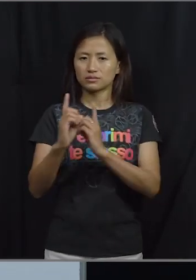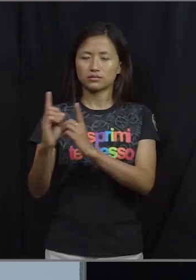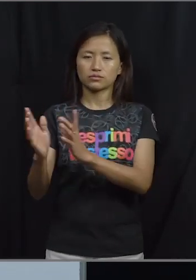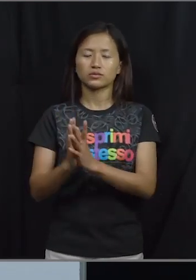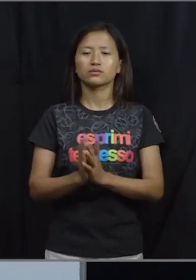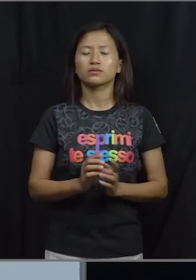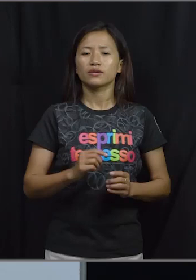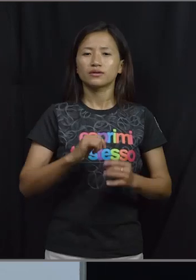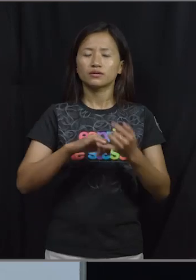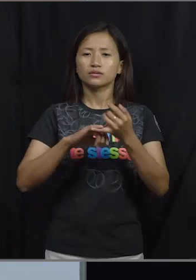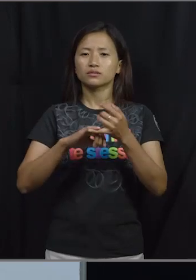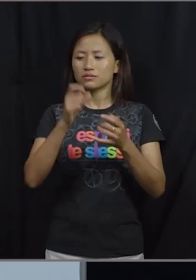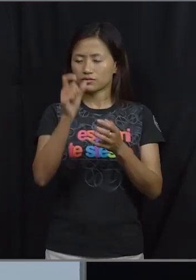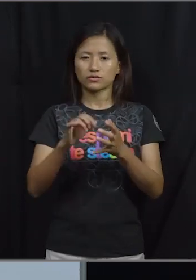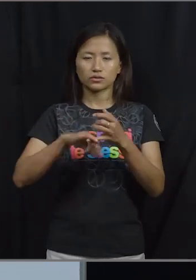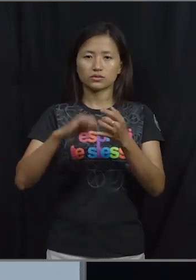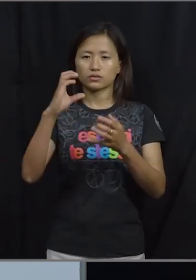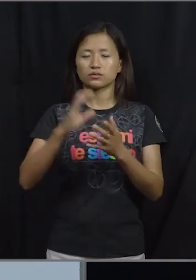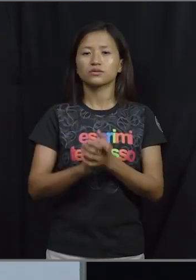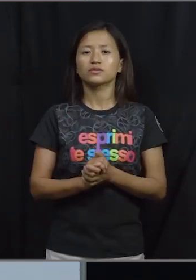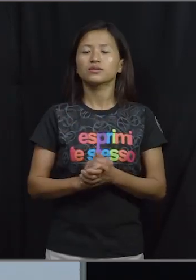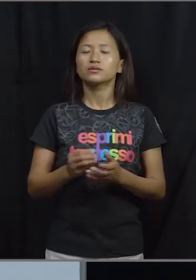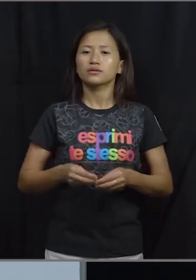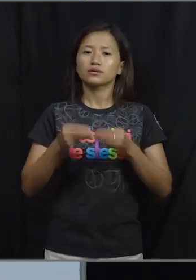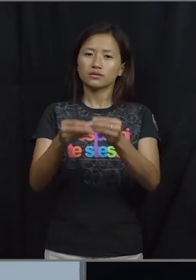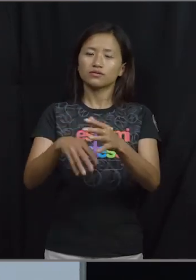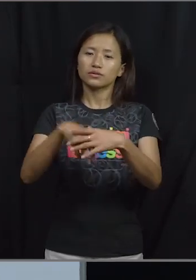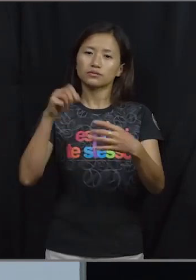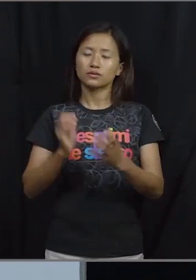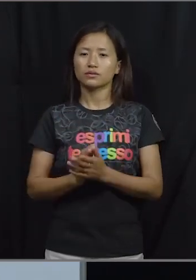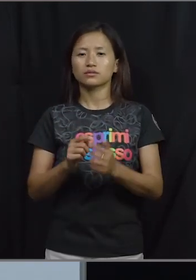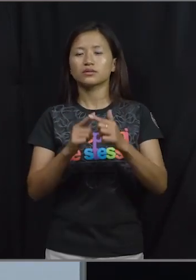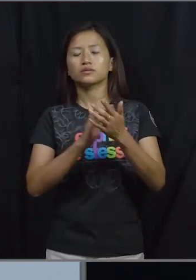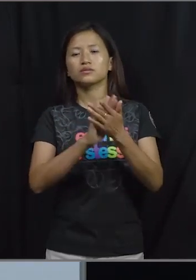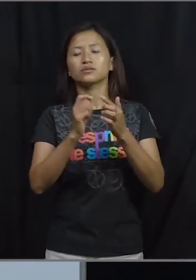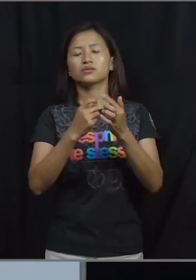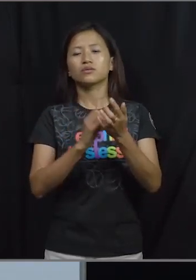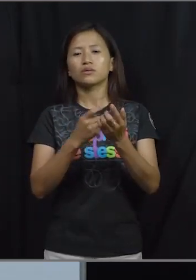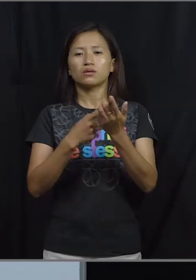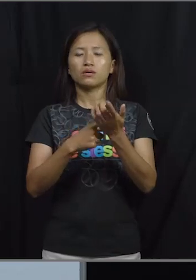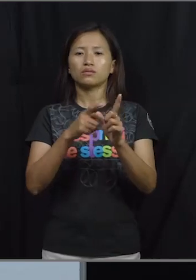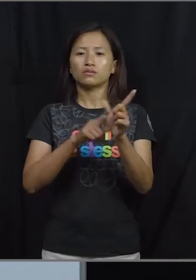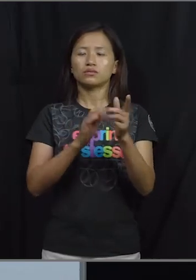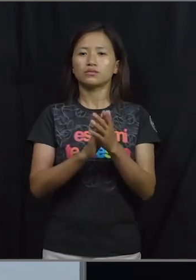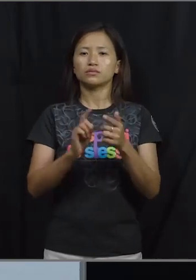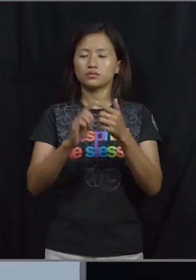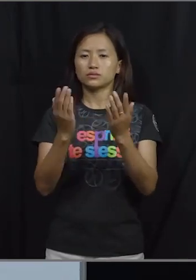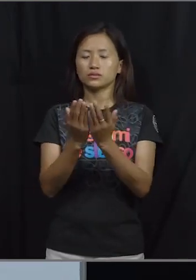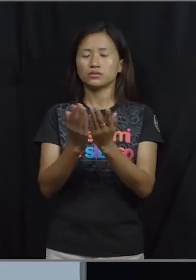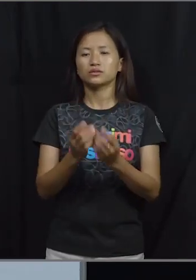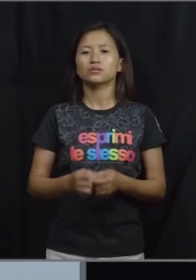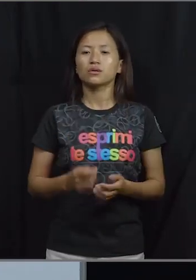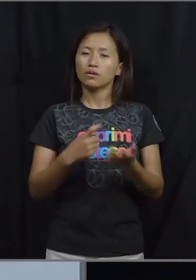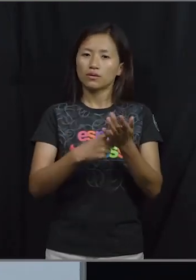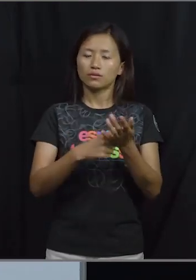certain scientific steps only, they give their theories, isn't it? So that is why education or psychology is